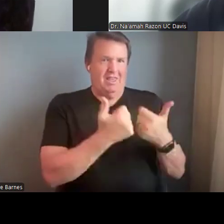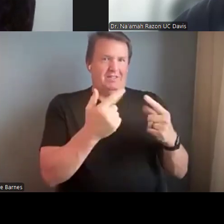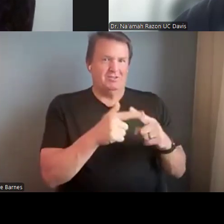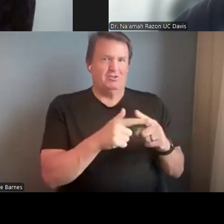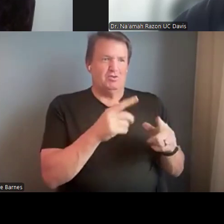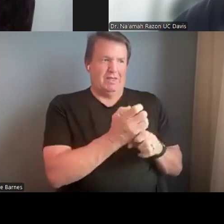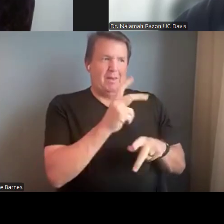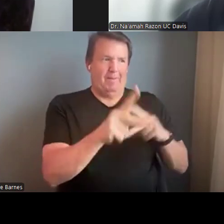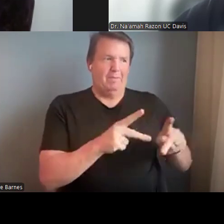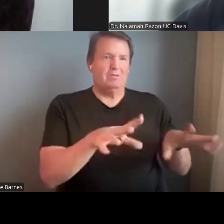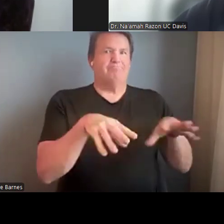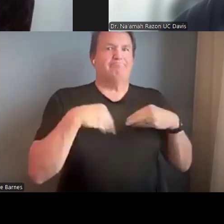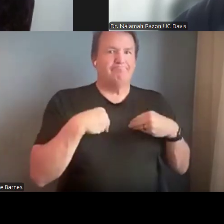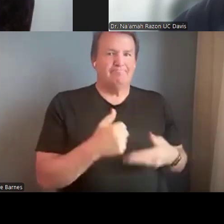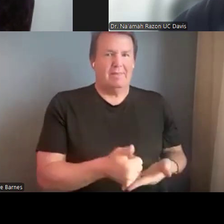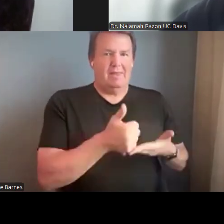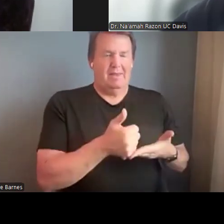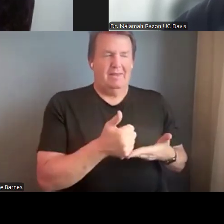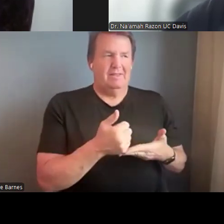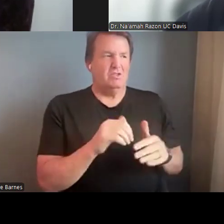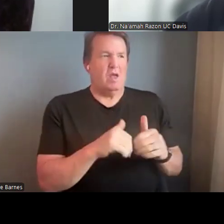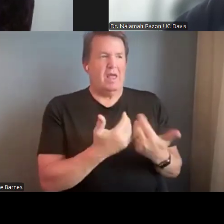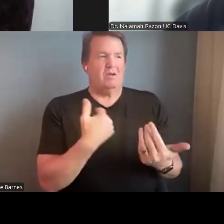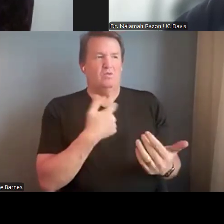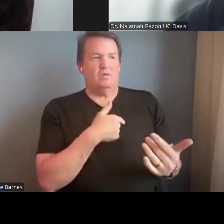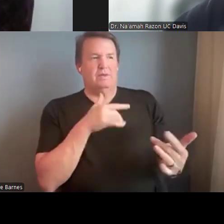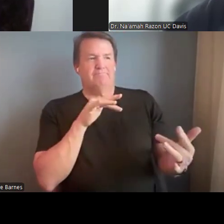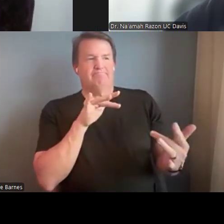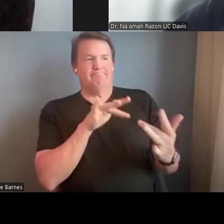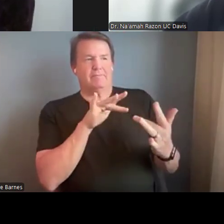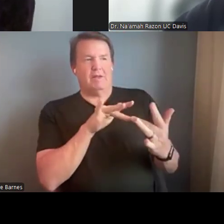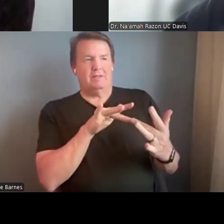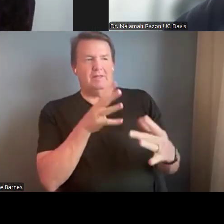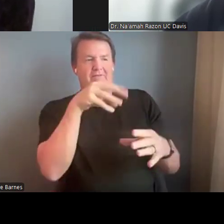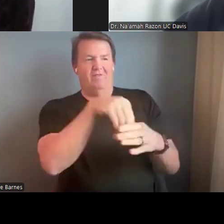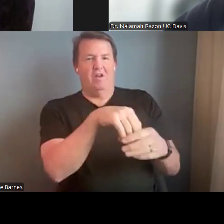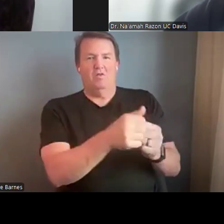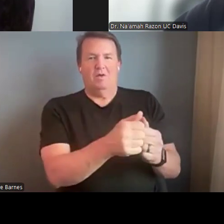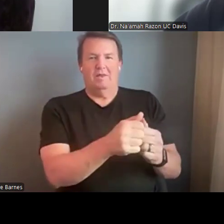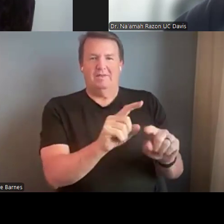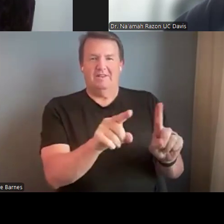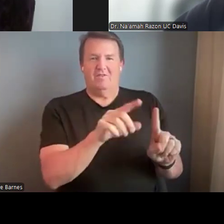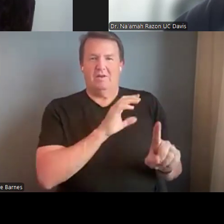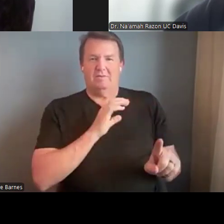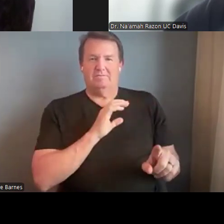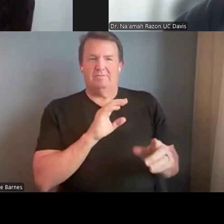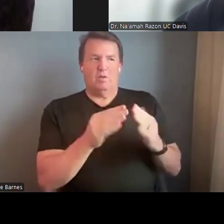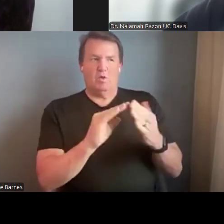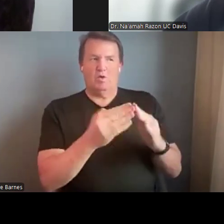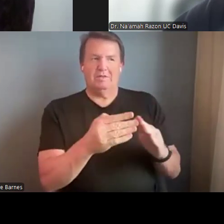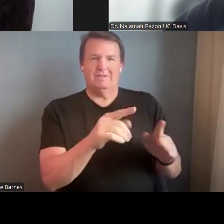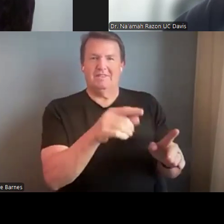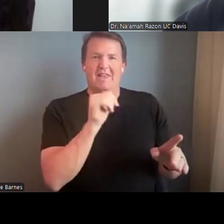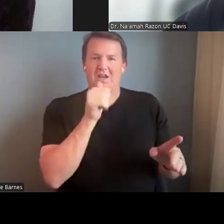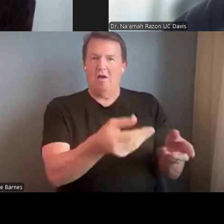can tap into the communities here that just didn't participate. And what it was, we were actually providing